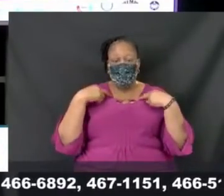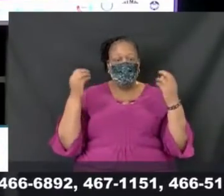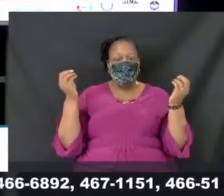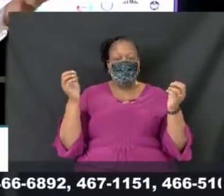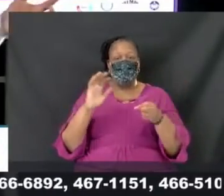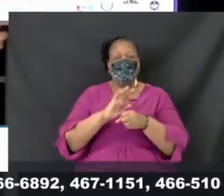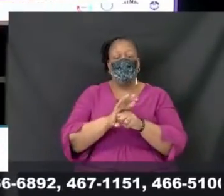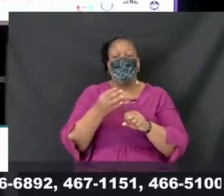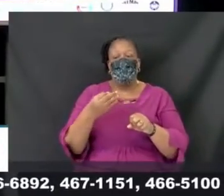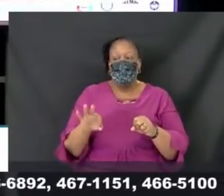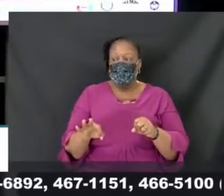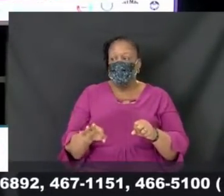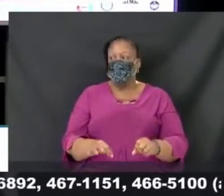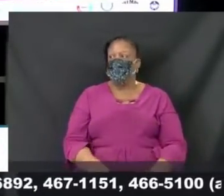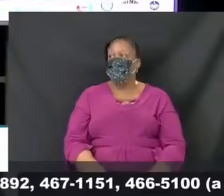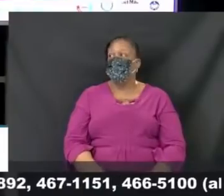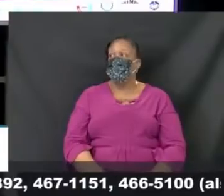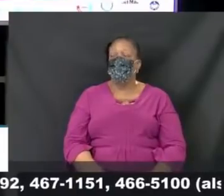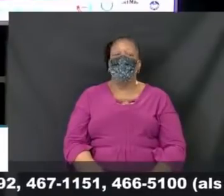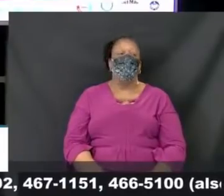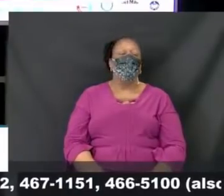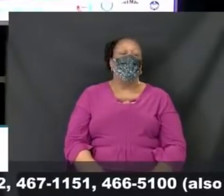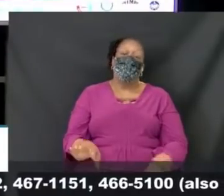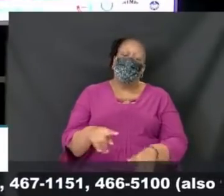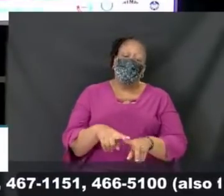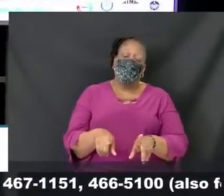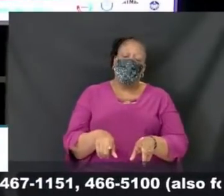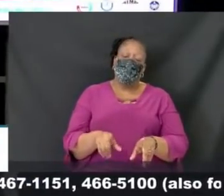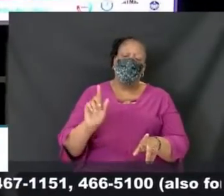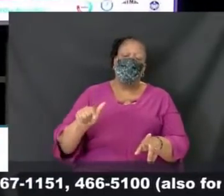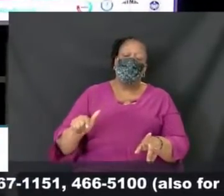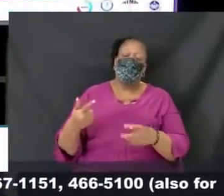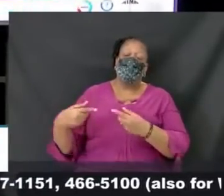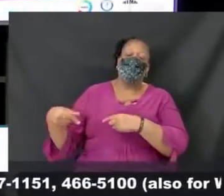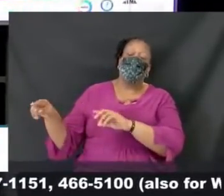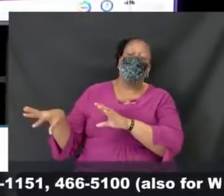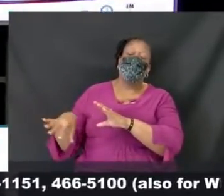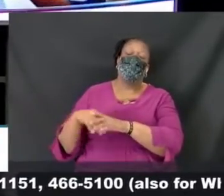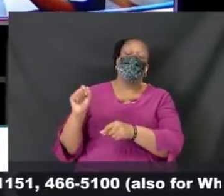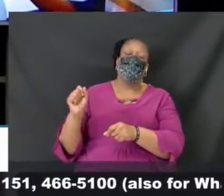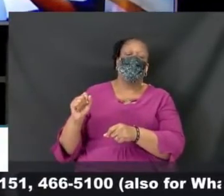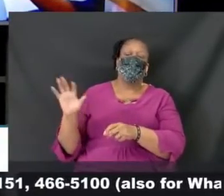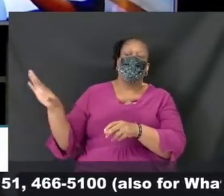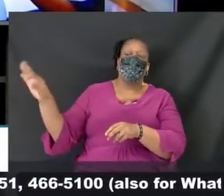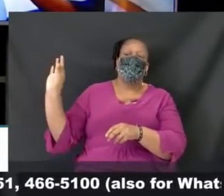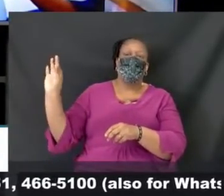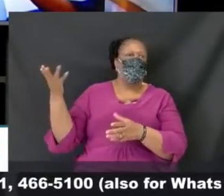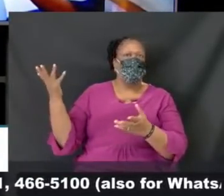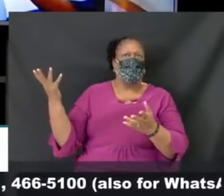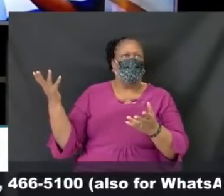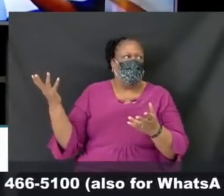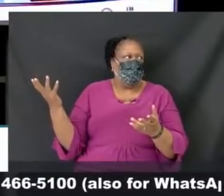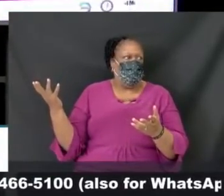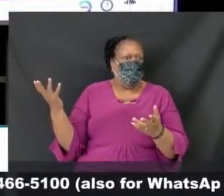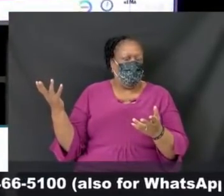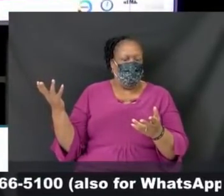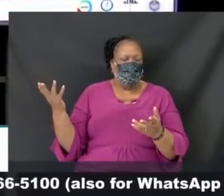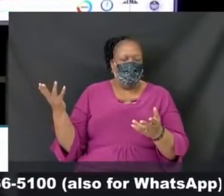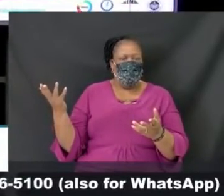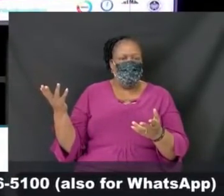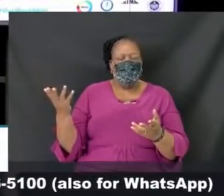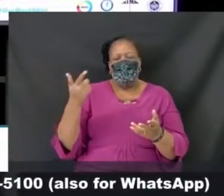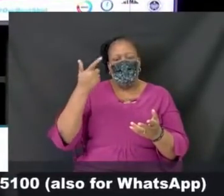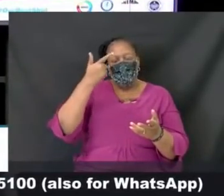virus and come down with symptoms sometime later on. And so just because you tested